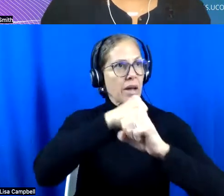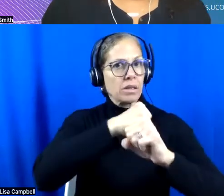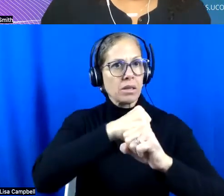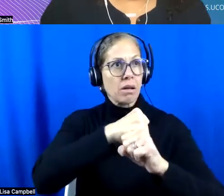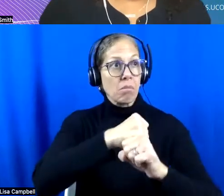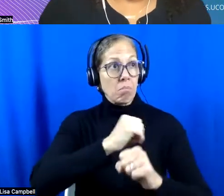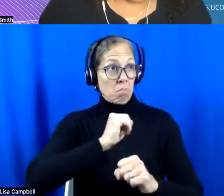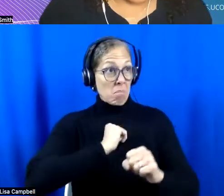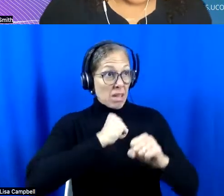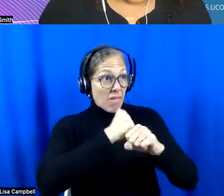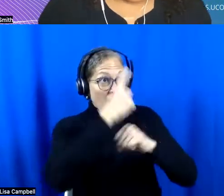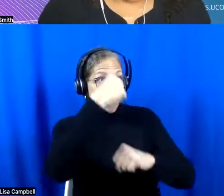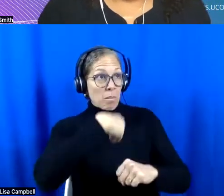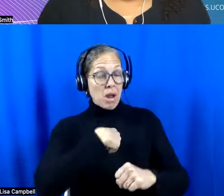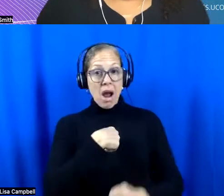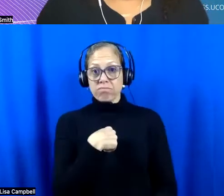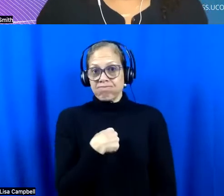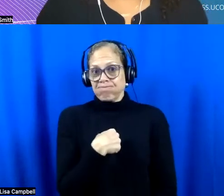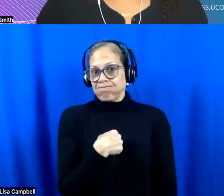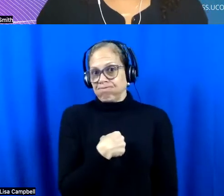for myself, right?